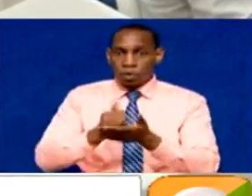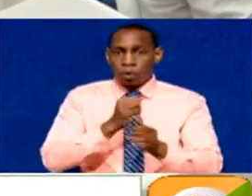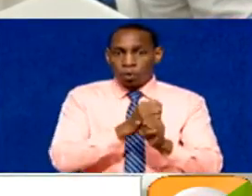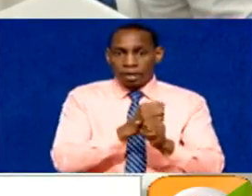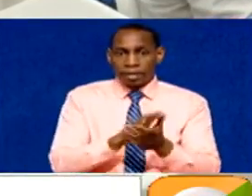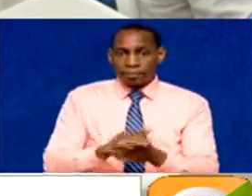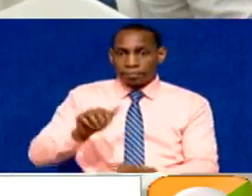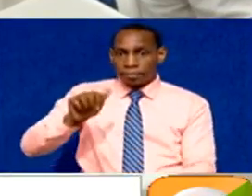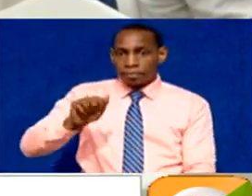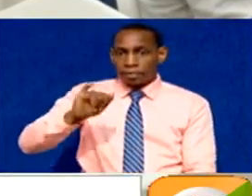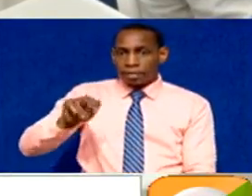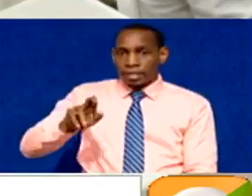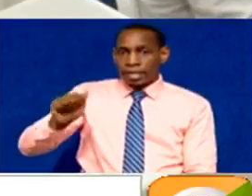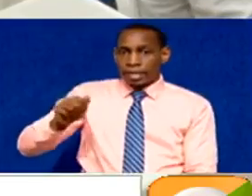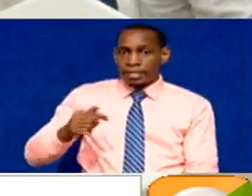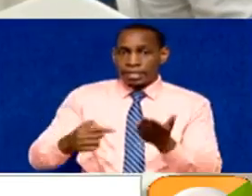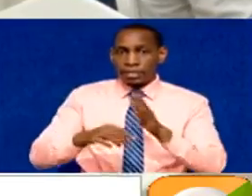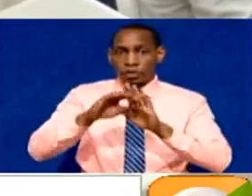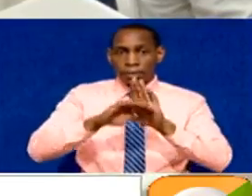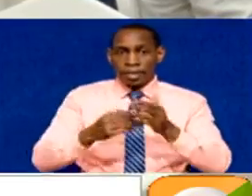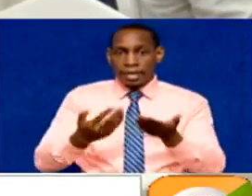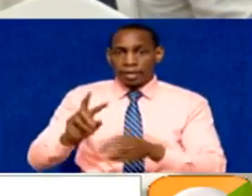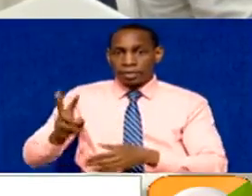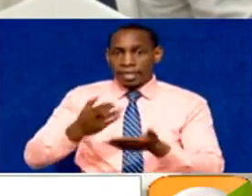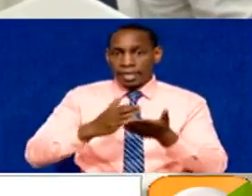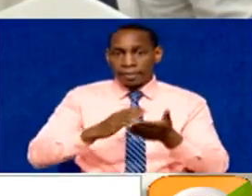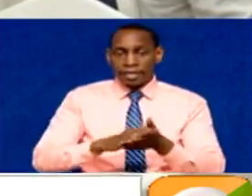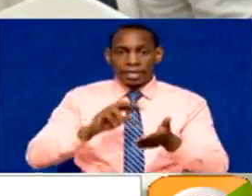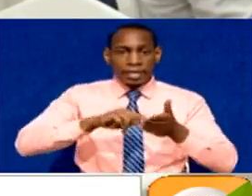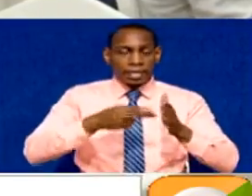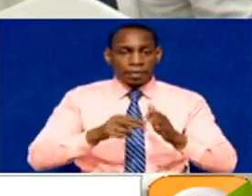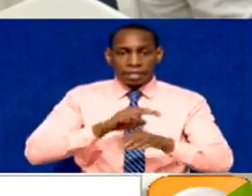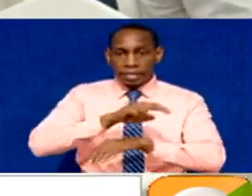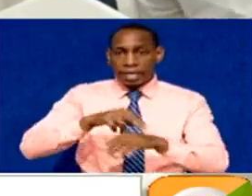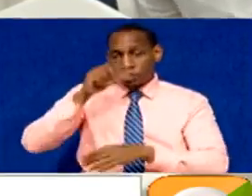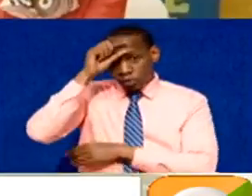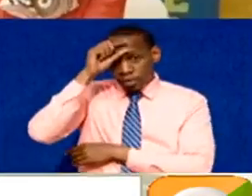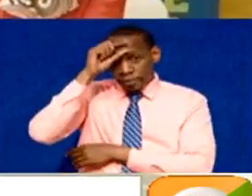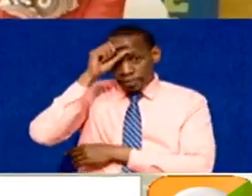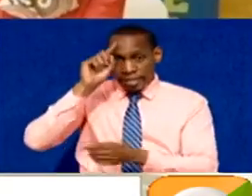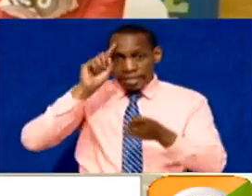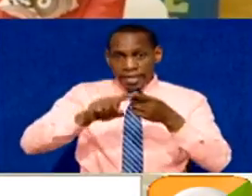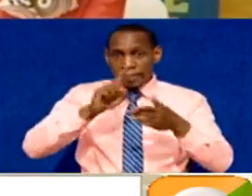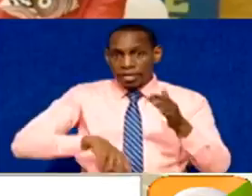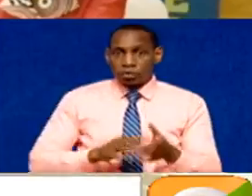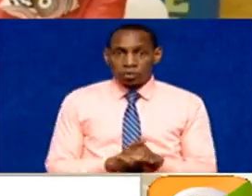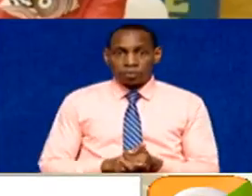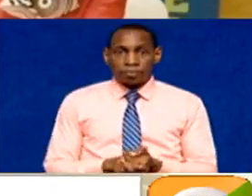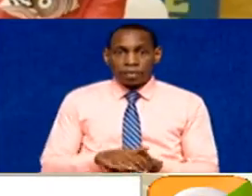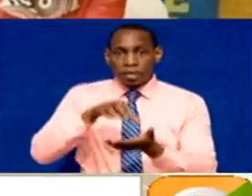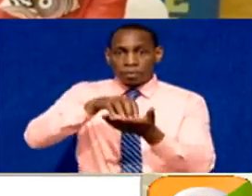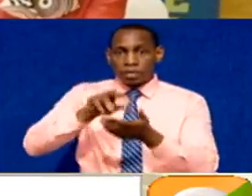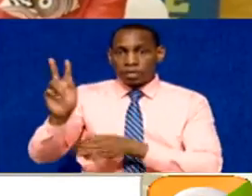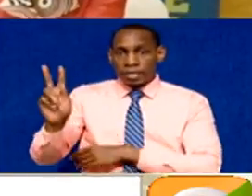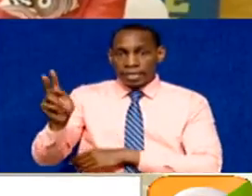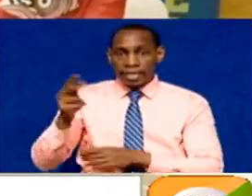work. The Ajira Digital program, now in its second phase, is a project of the national government aimed at positioning